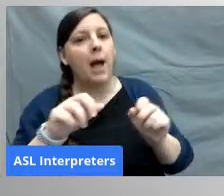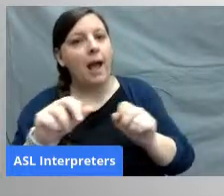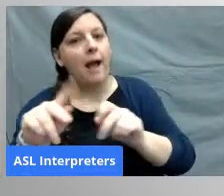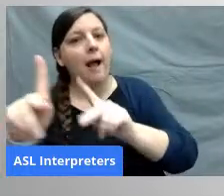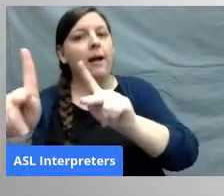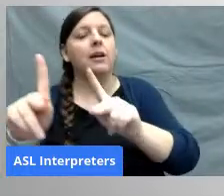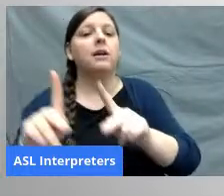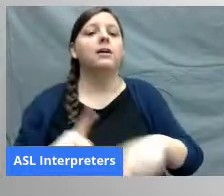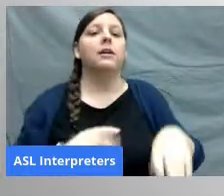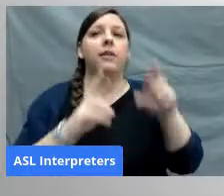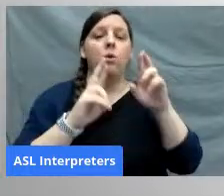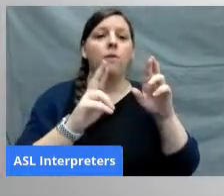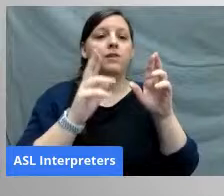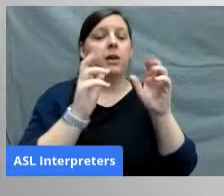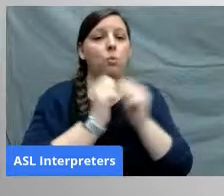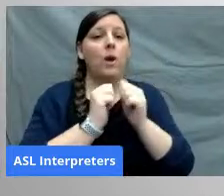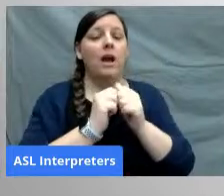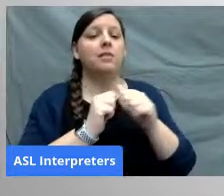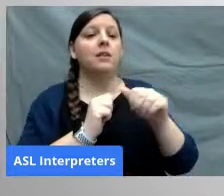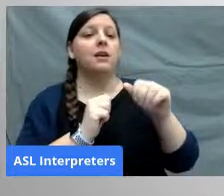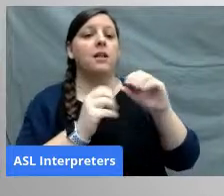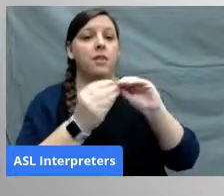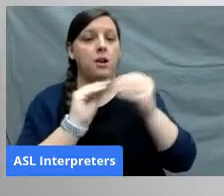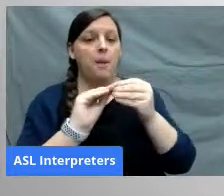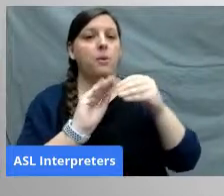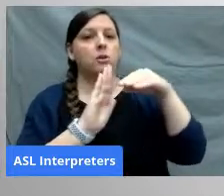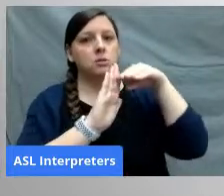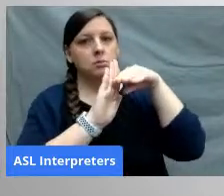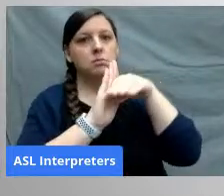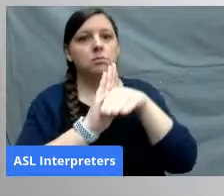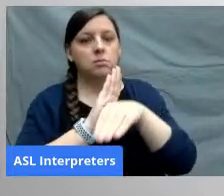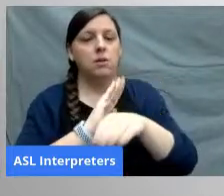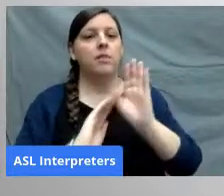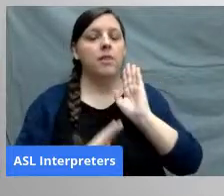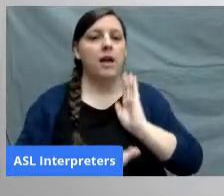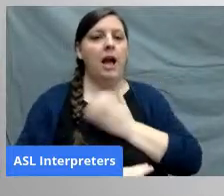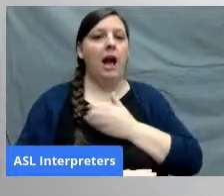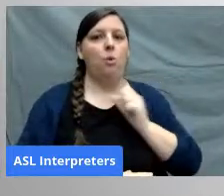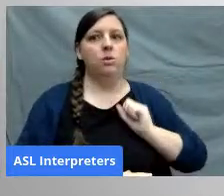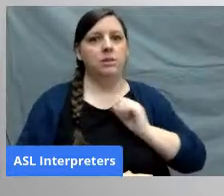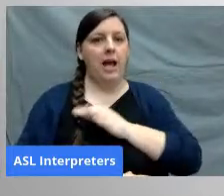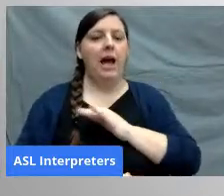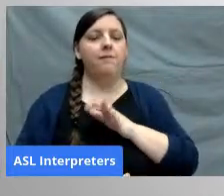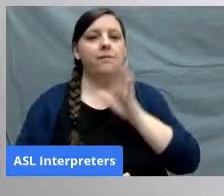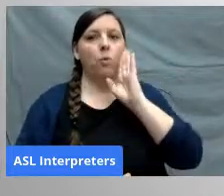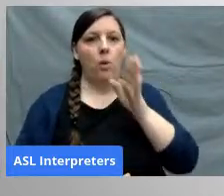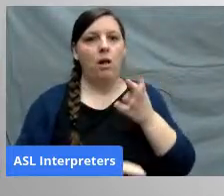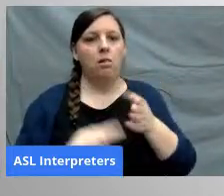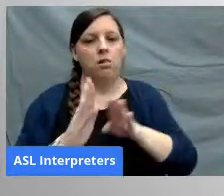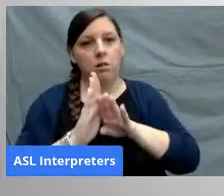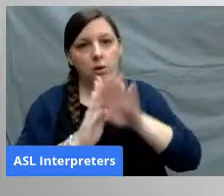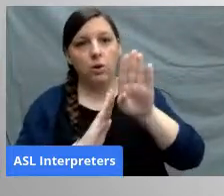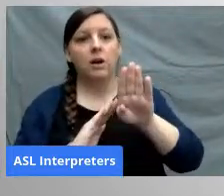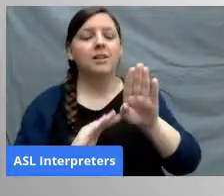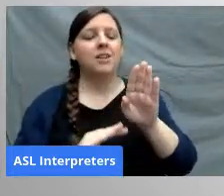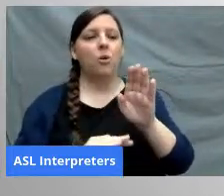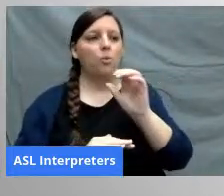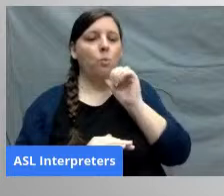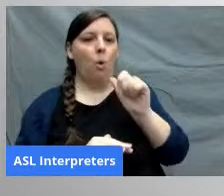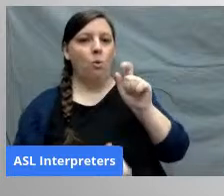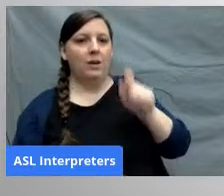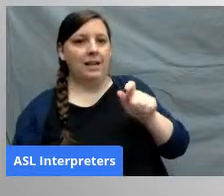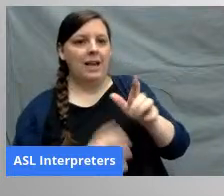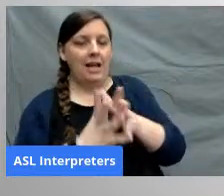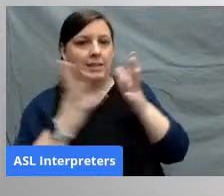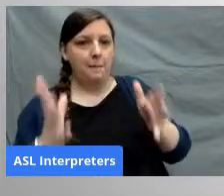down, our staffing continues to go up and we won't have the need. So if we need as many substitutes now with